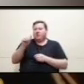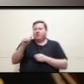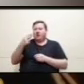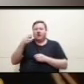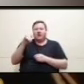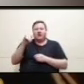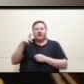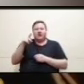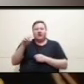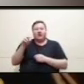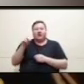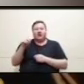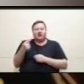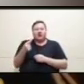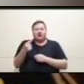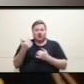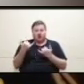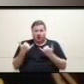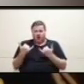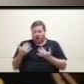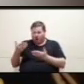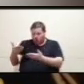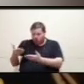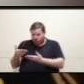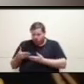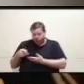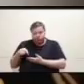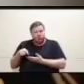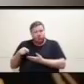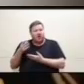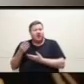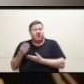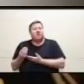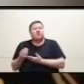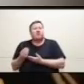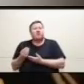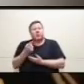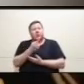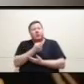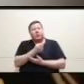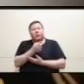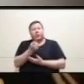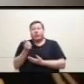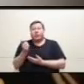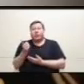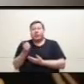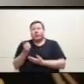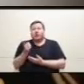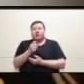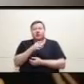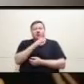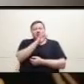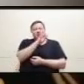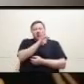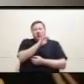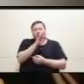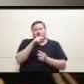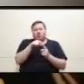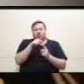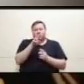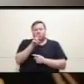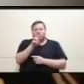moment, according to what we have in front of us, you are standing at 3.2 billion